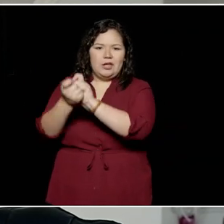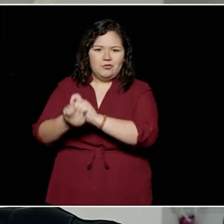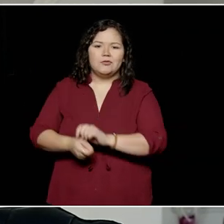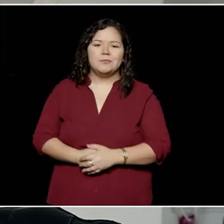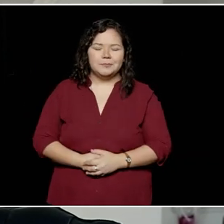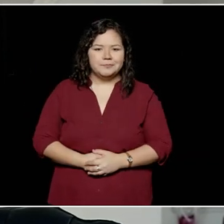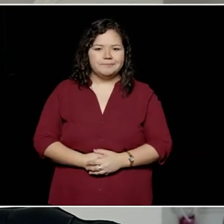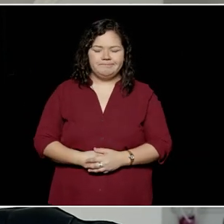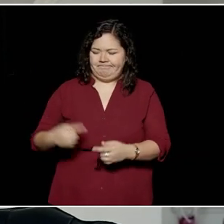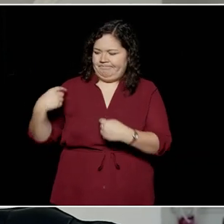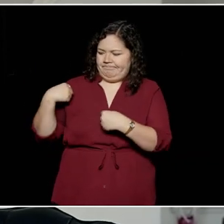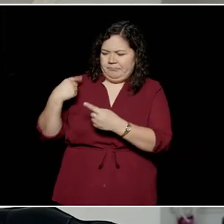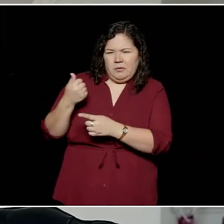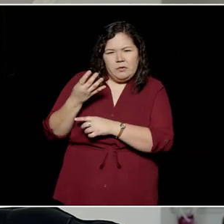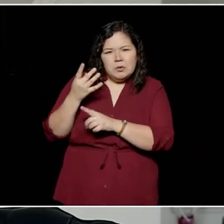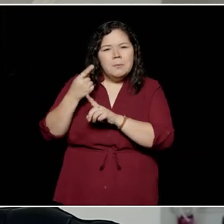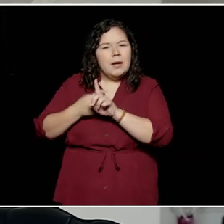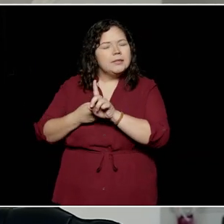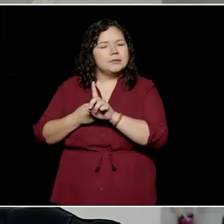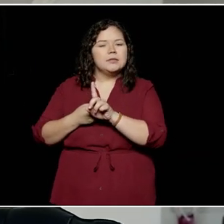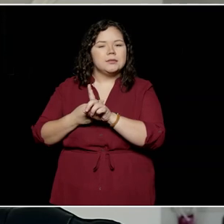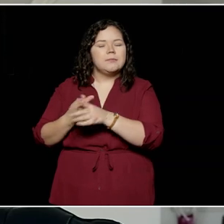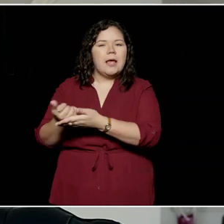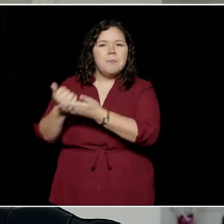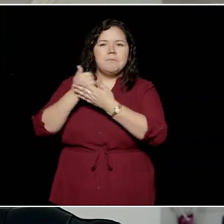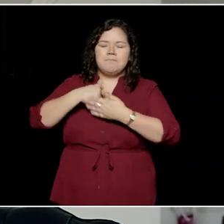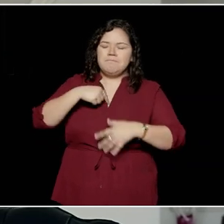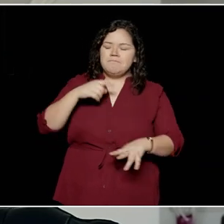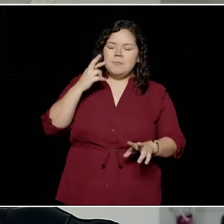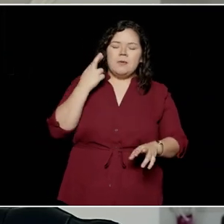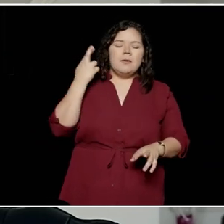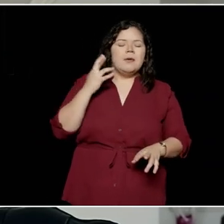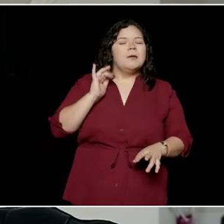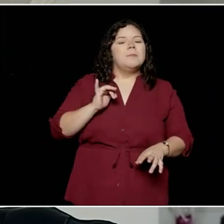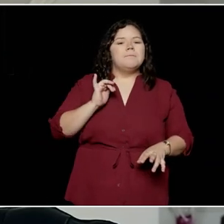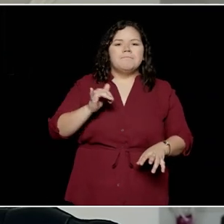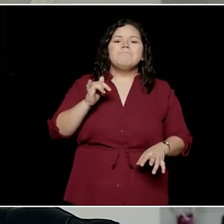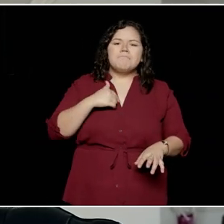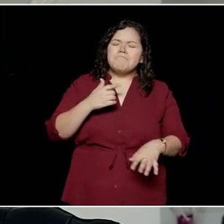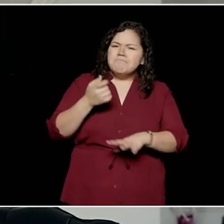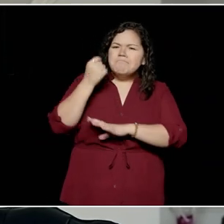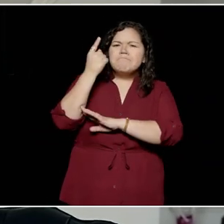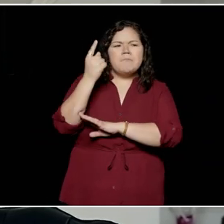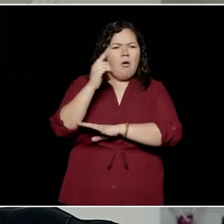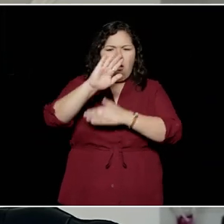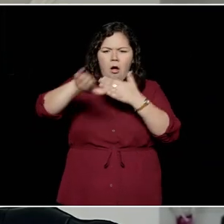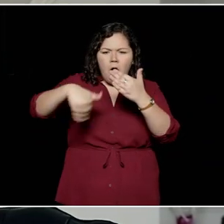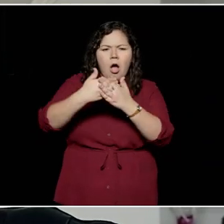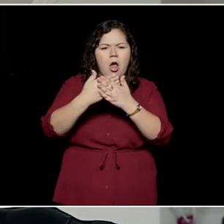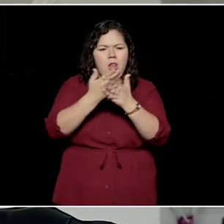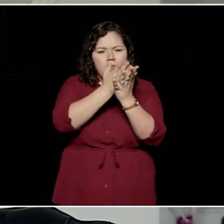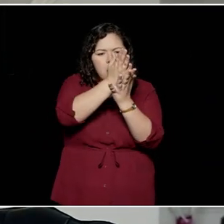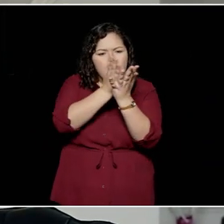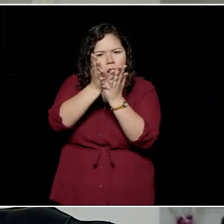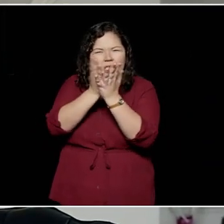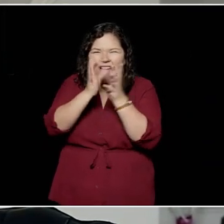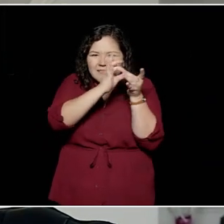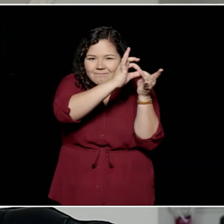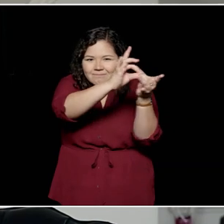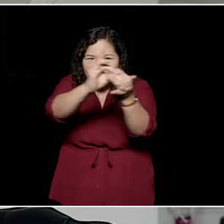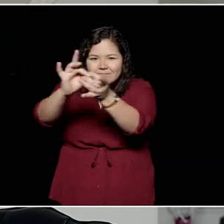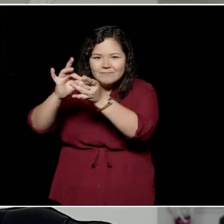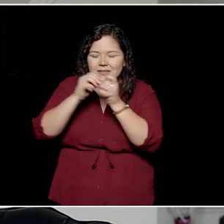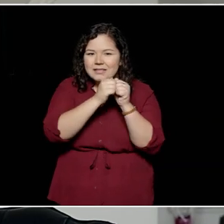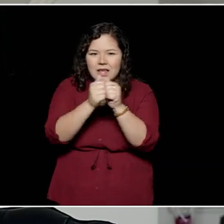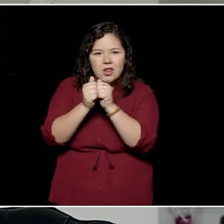ways. The past few months have helped us all to better appreciate our interdependence and strengthened our understanding that